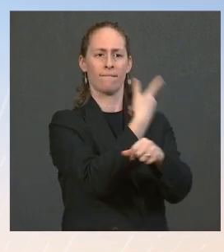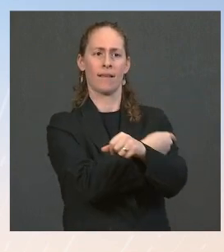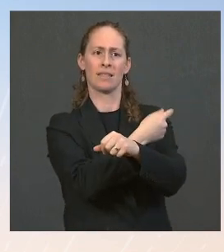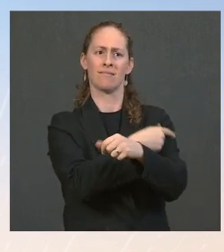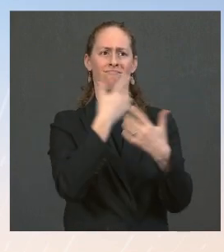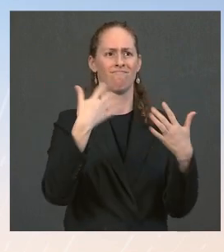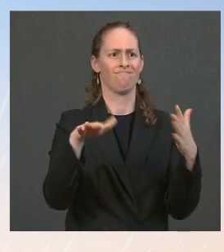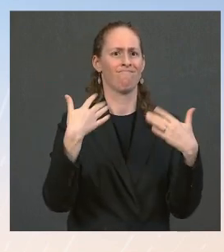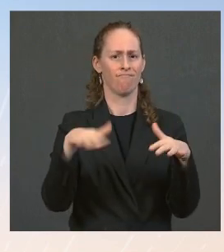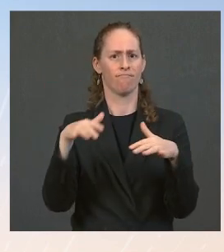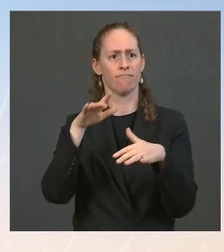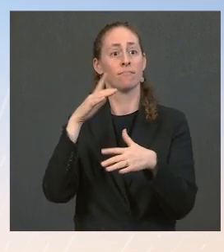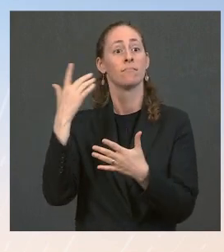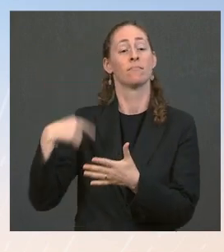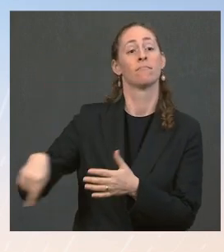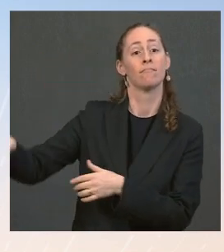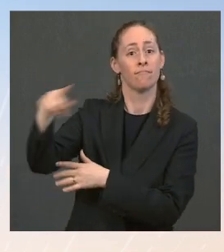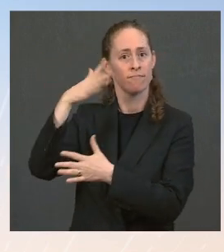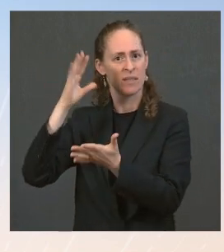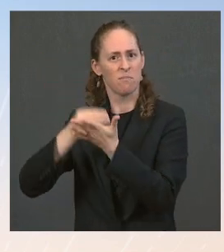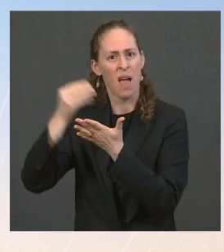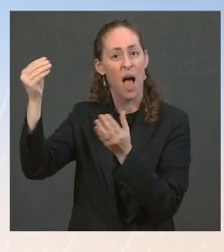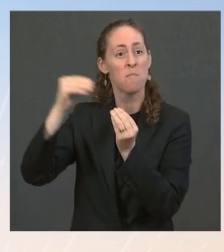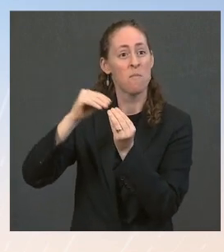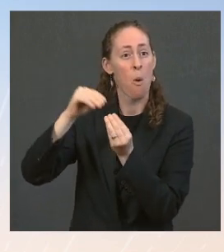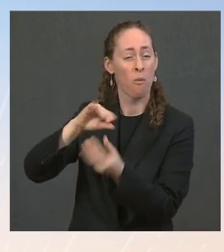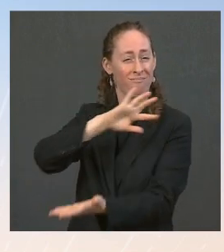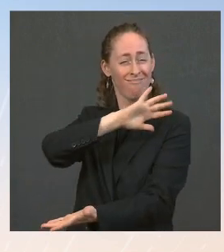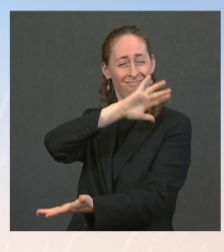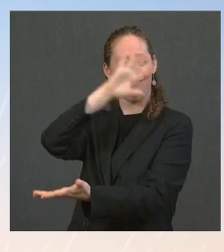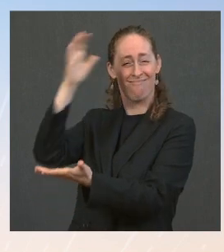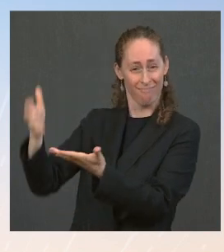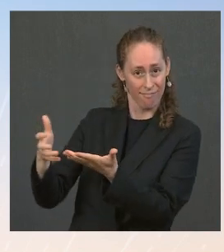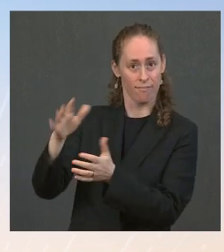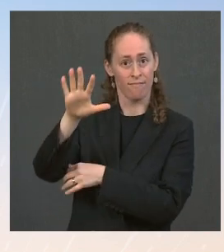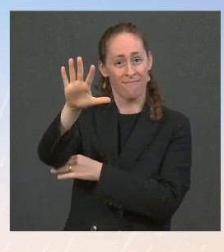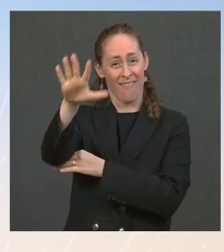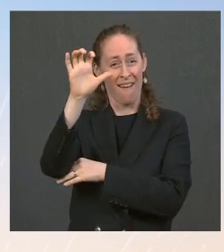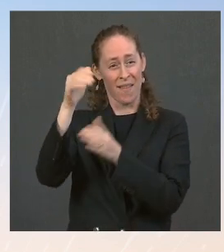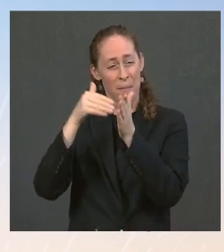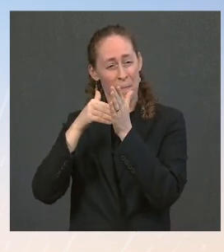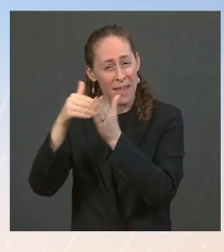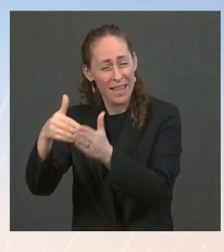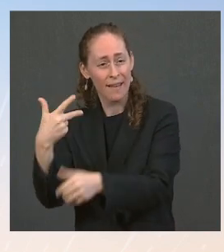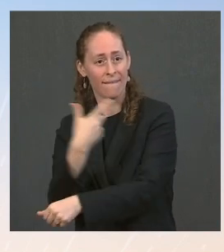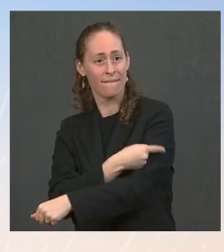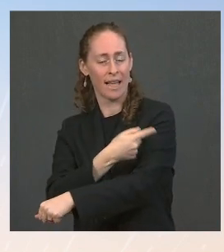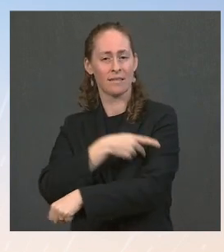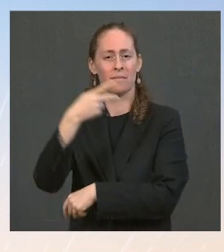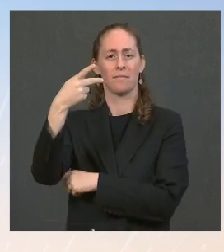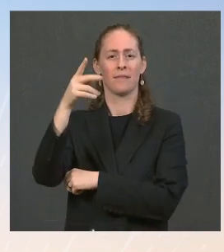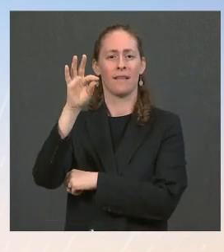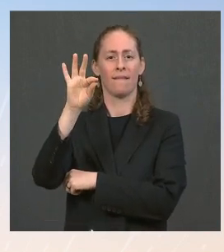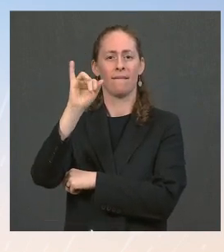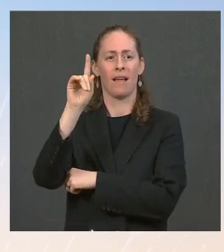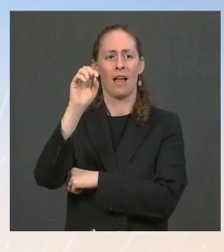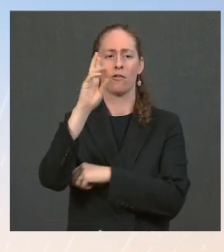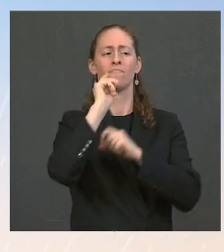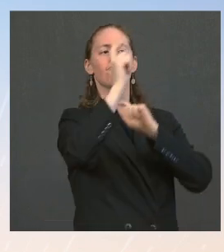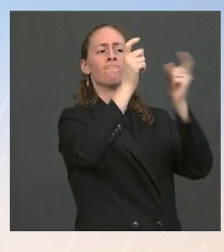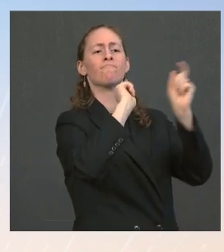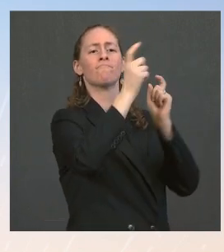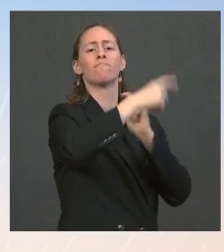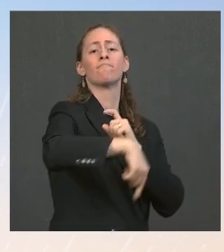is purchasing an additional $500 million Pfizer vaccines to donate to low and lower middle income countries around the